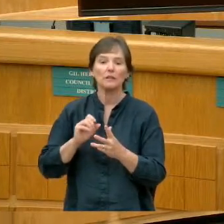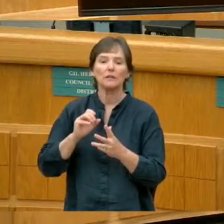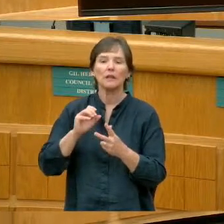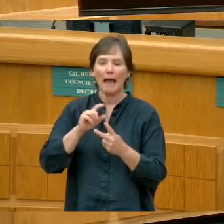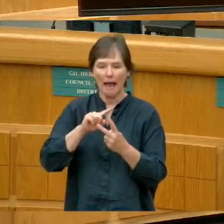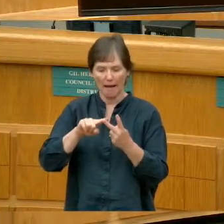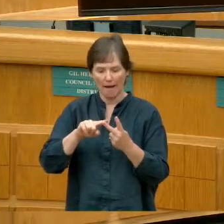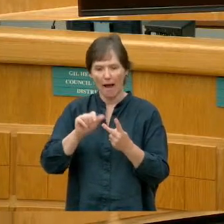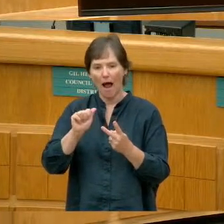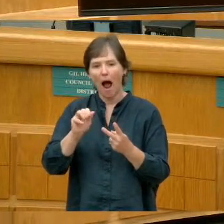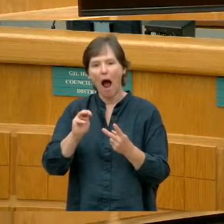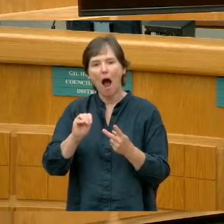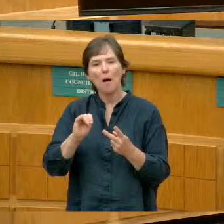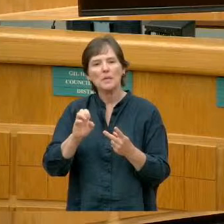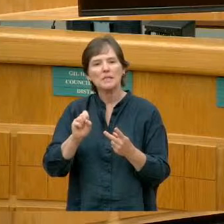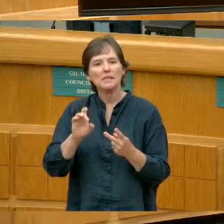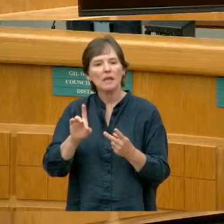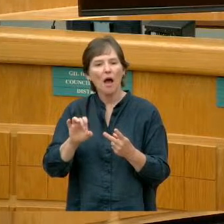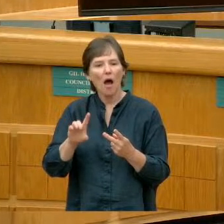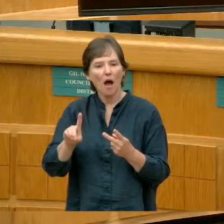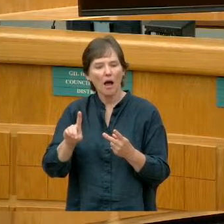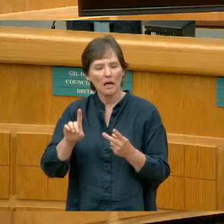screen. The Coastal Bend Wellness Foundation,